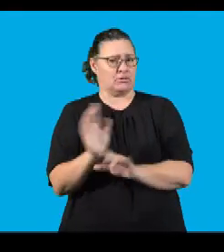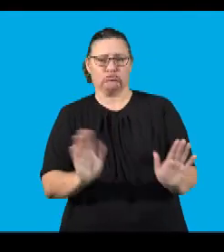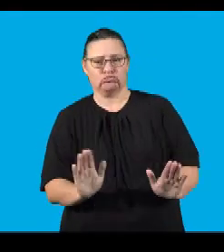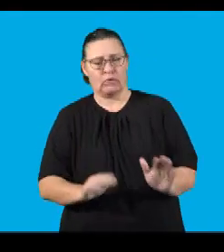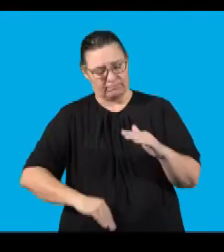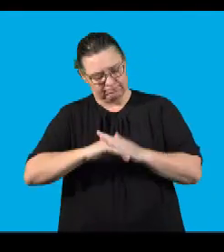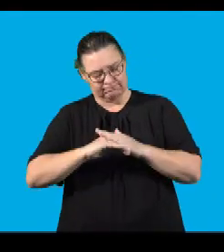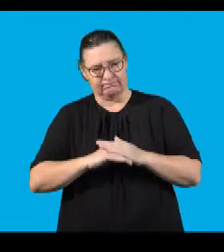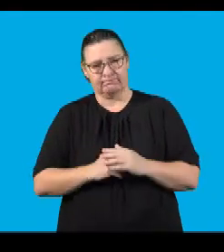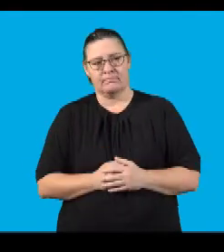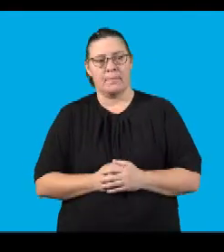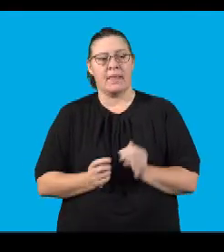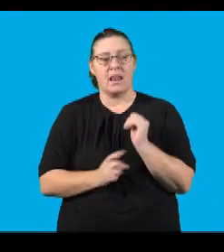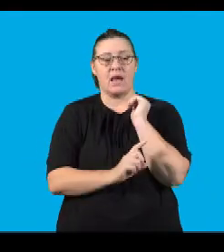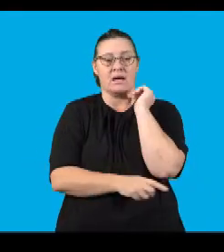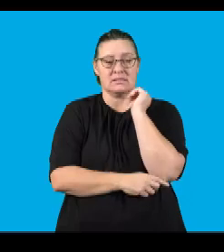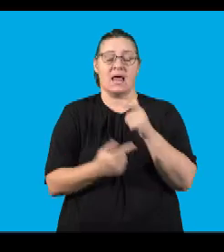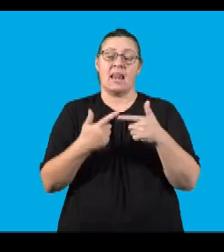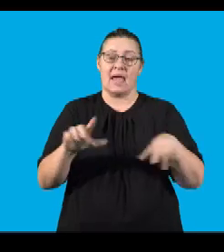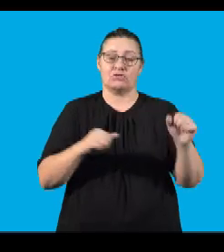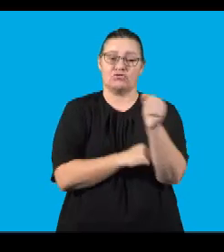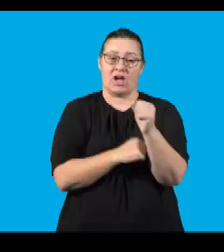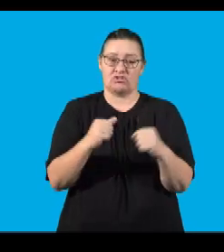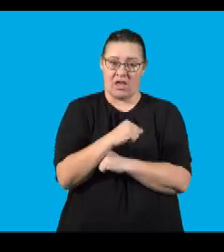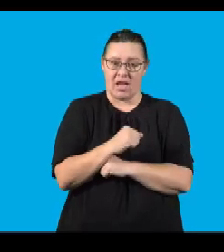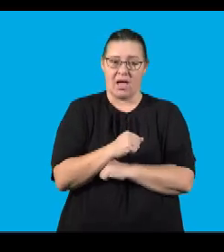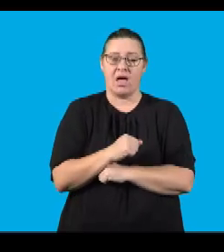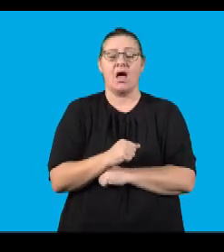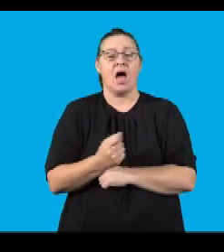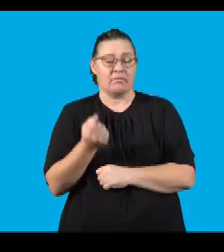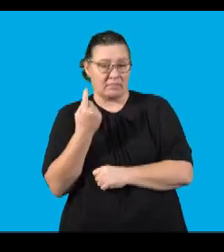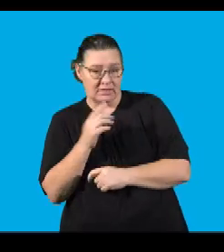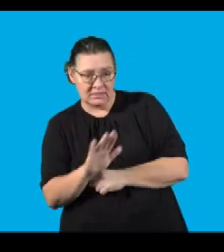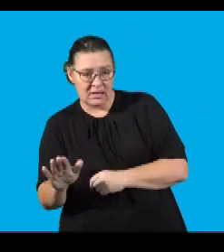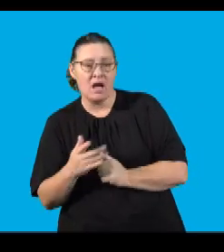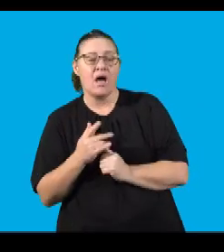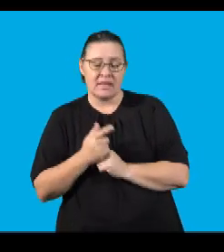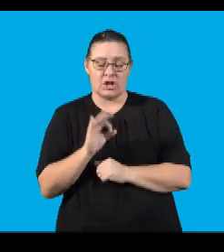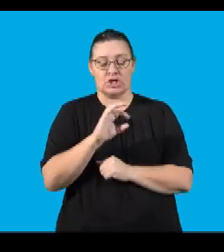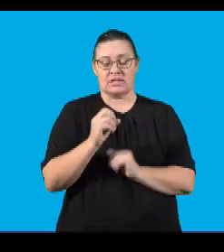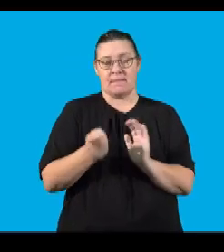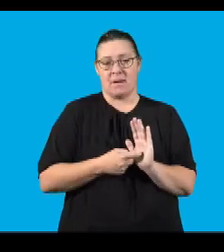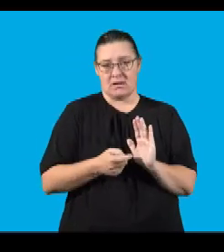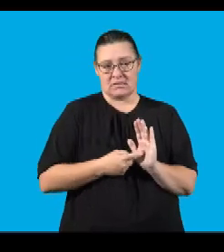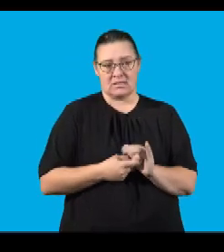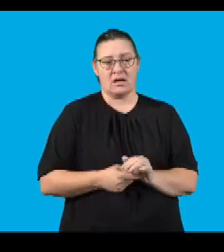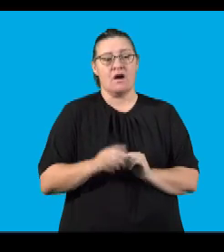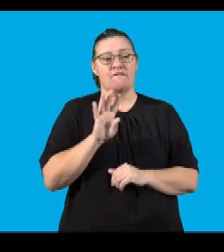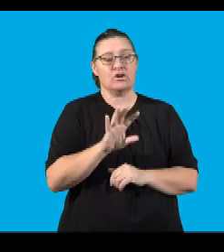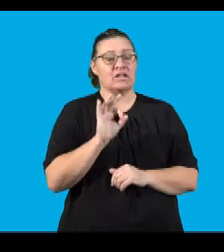30 minutes on this question. Lastly, language structures and conventions. This is also 30